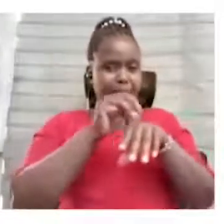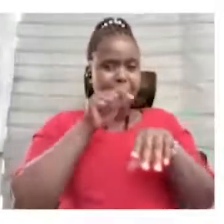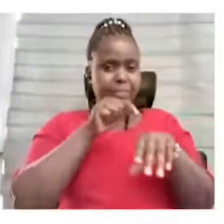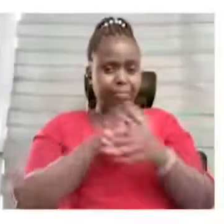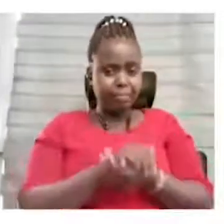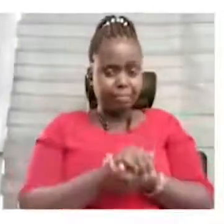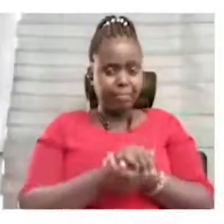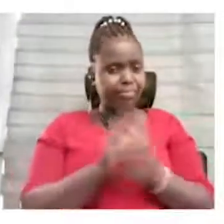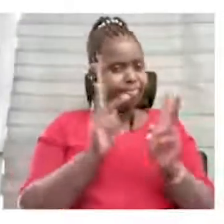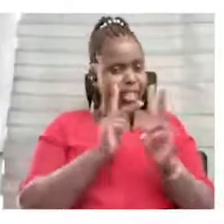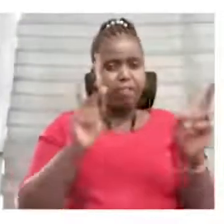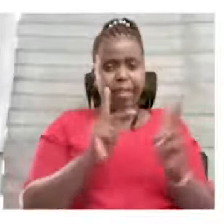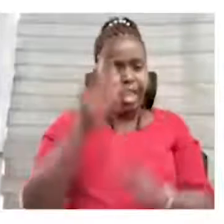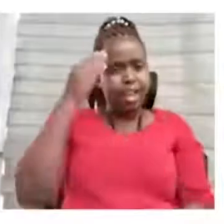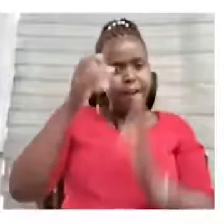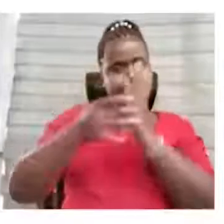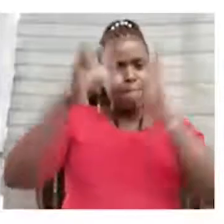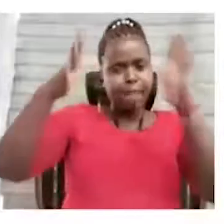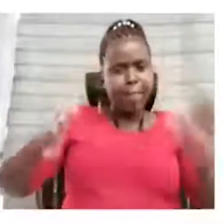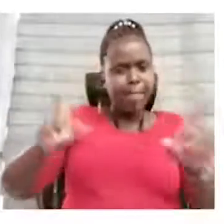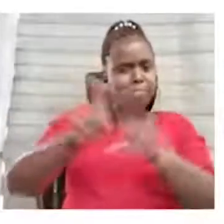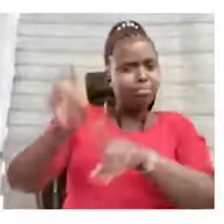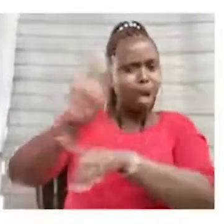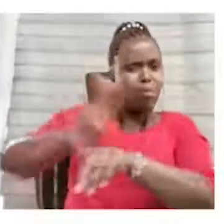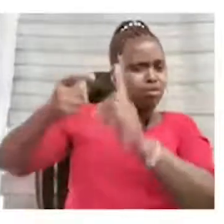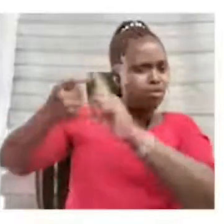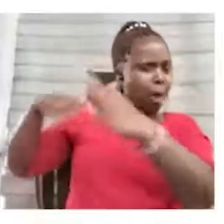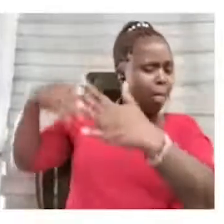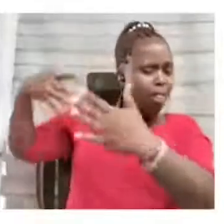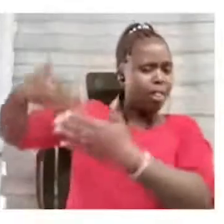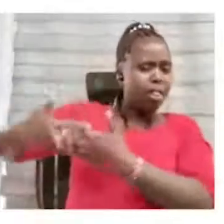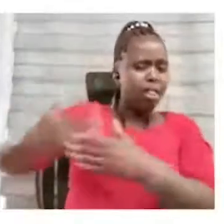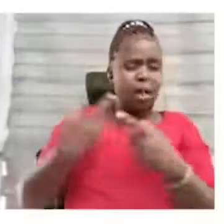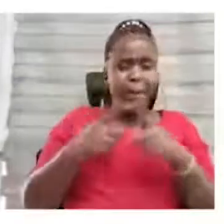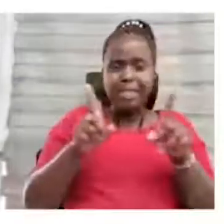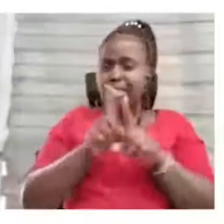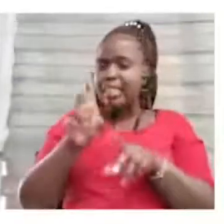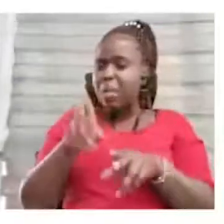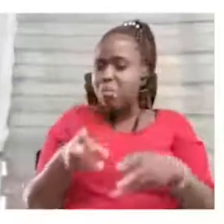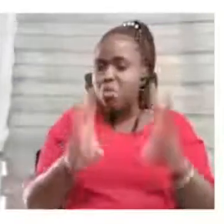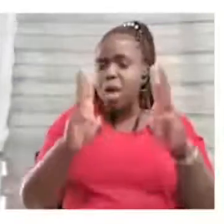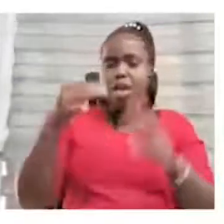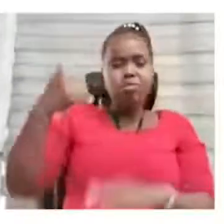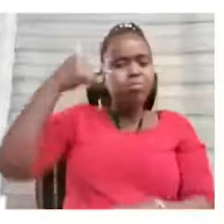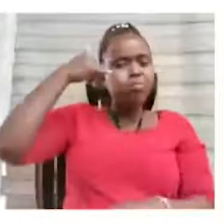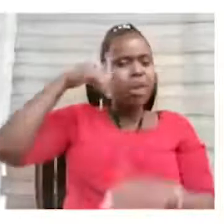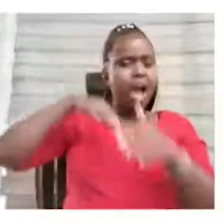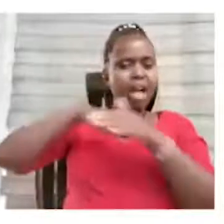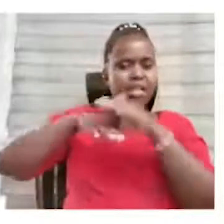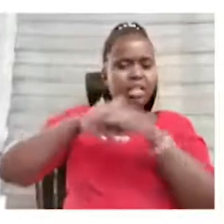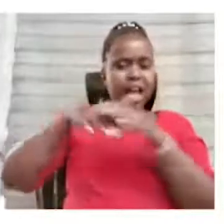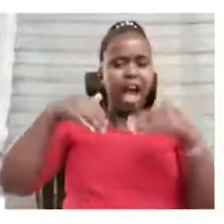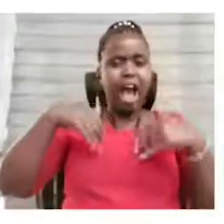well known and has been around for a long time. But at the same time, mobile accessibility is a fairly new concept in